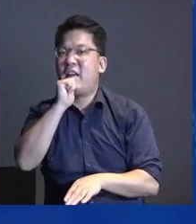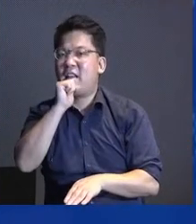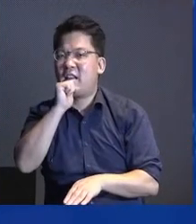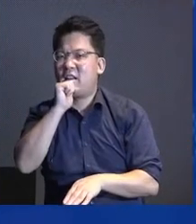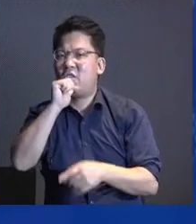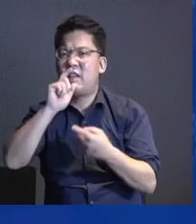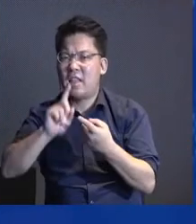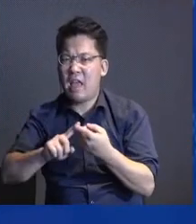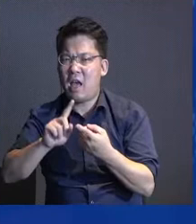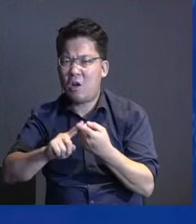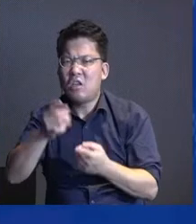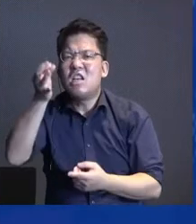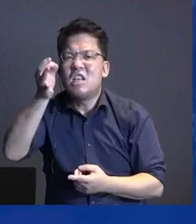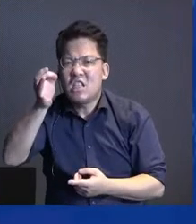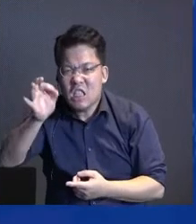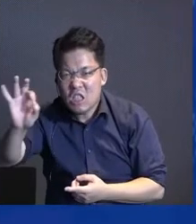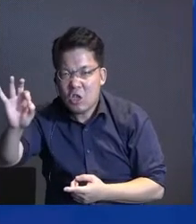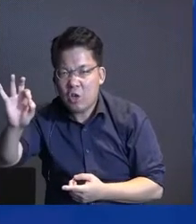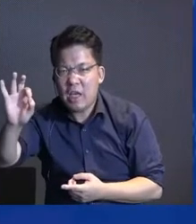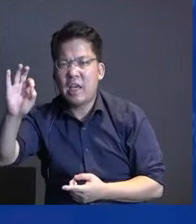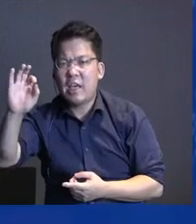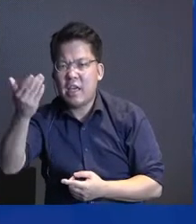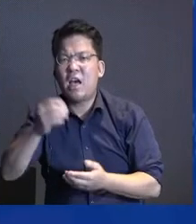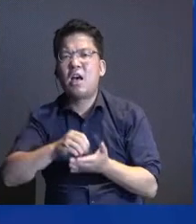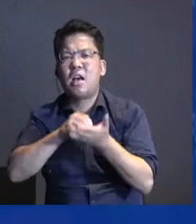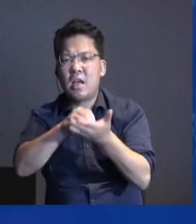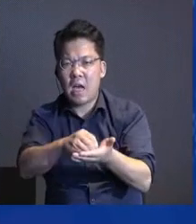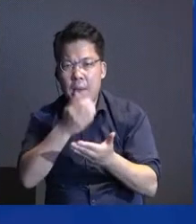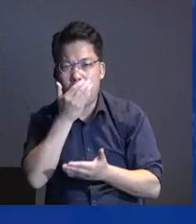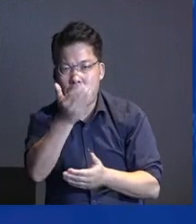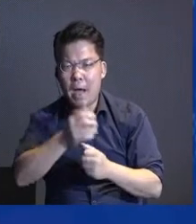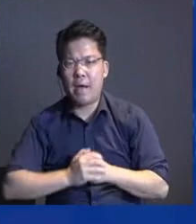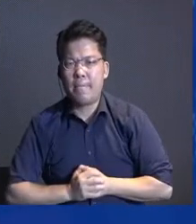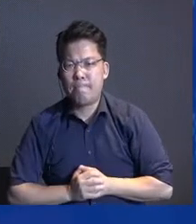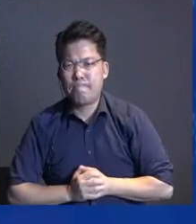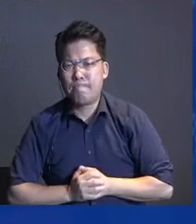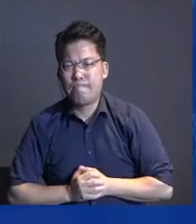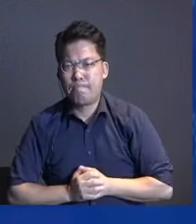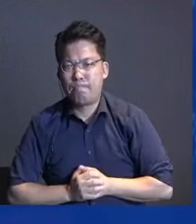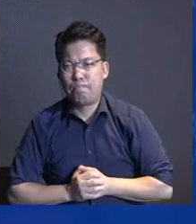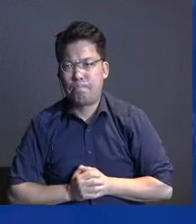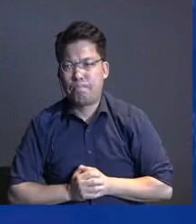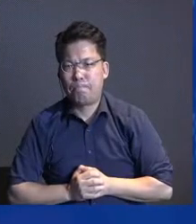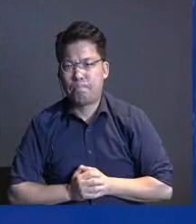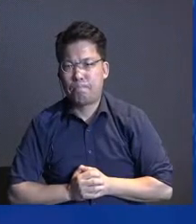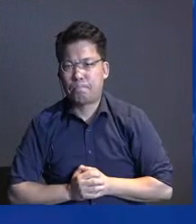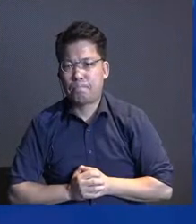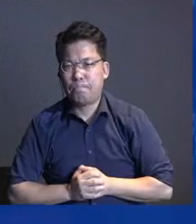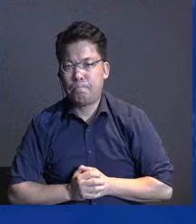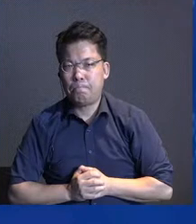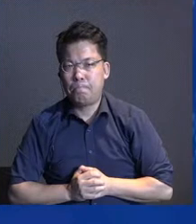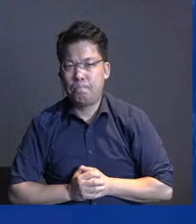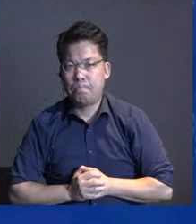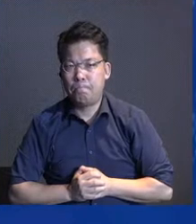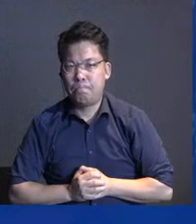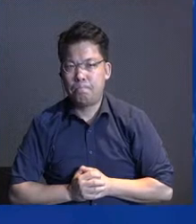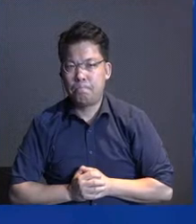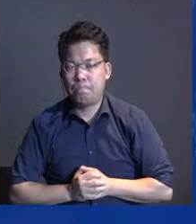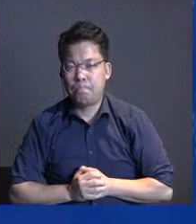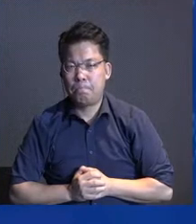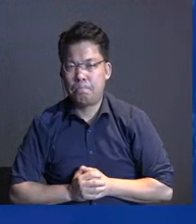Helps. But it is important. Its meaning is helping older people to help